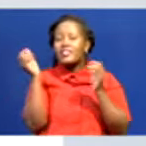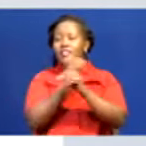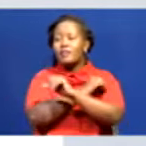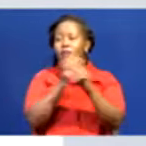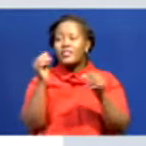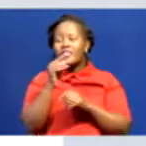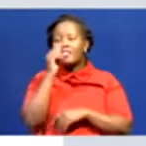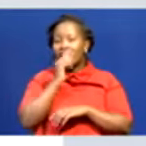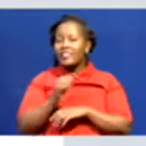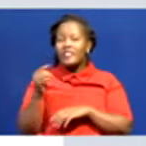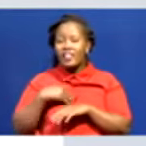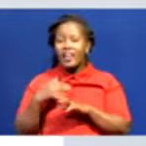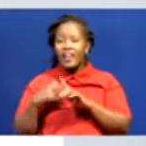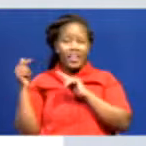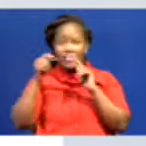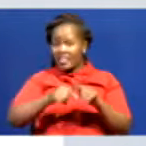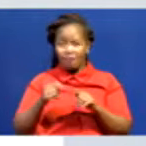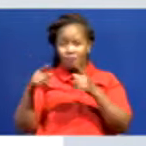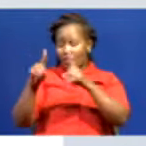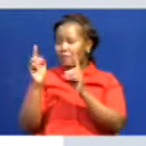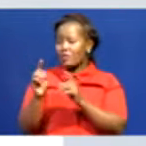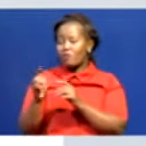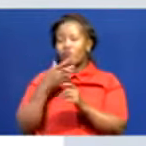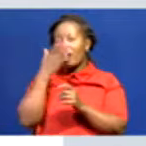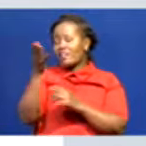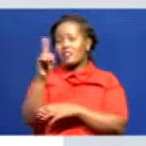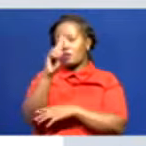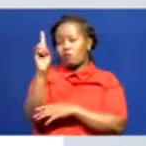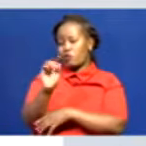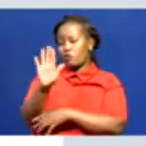best person to address that question to. Okay.